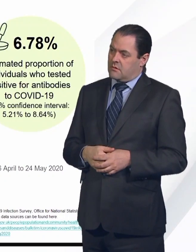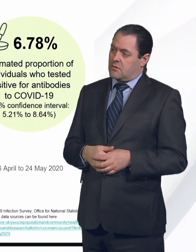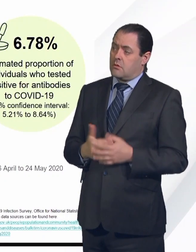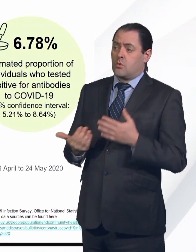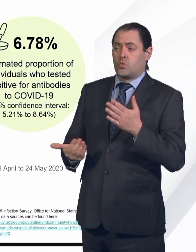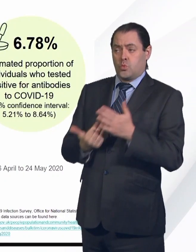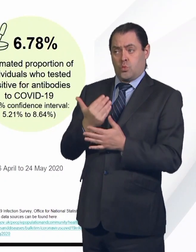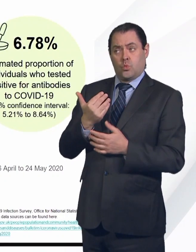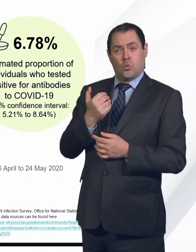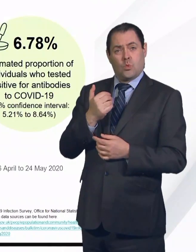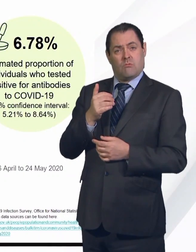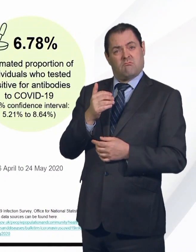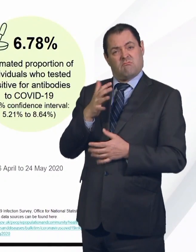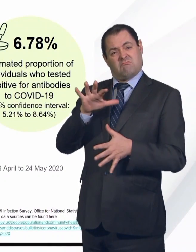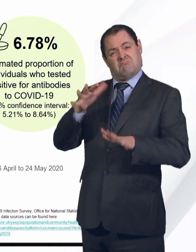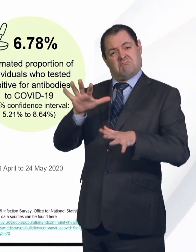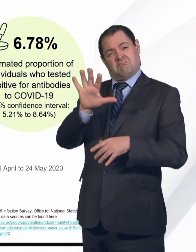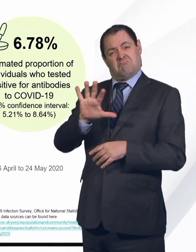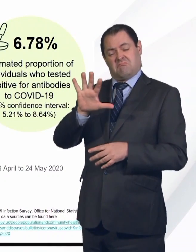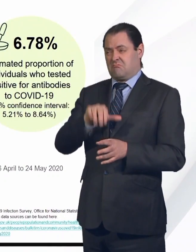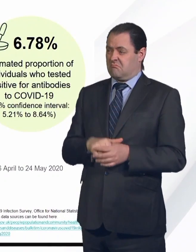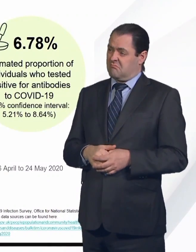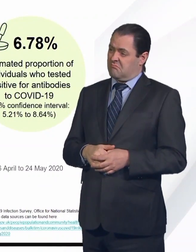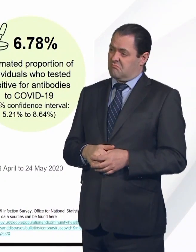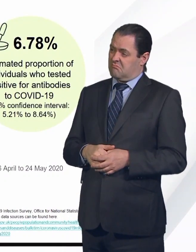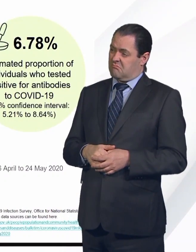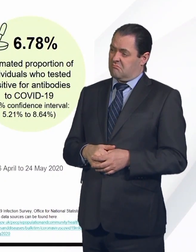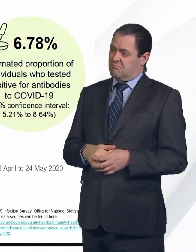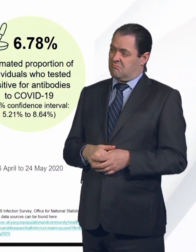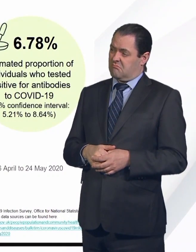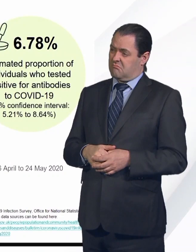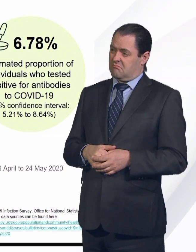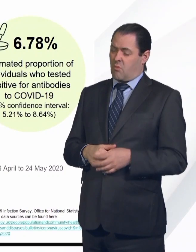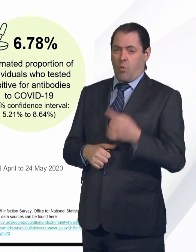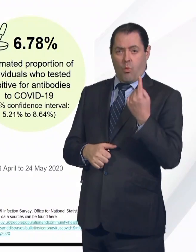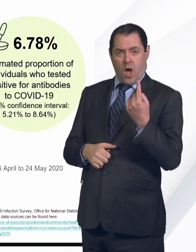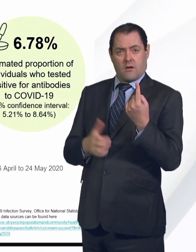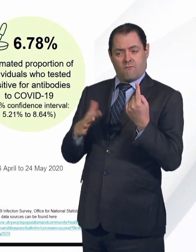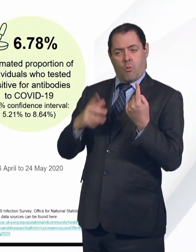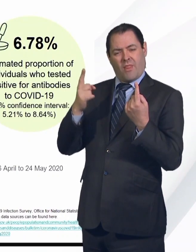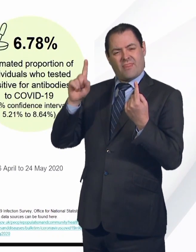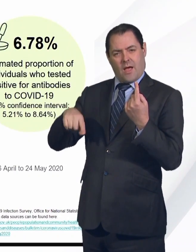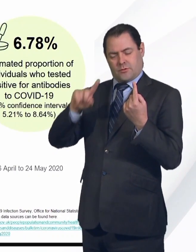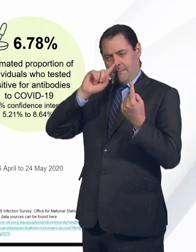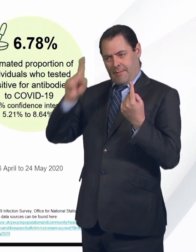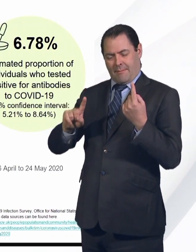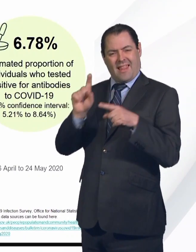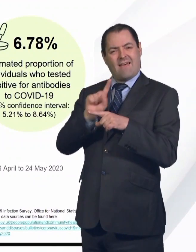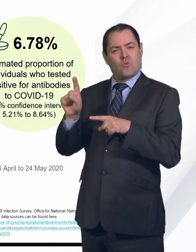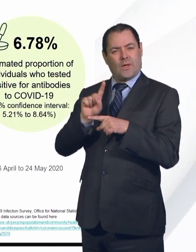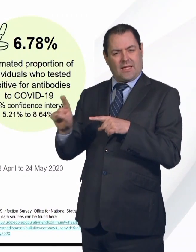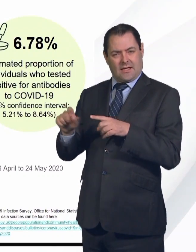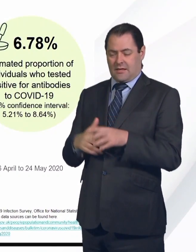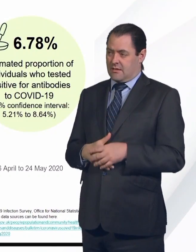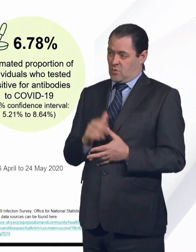new infections is estimated to be roughly 1 in 1,000 per week. It means